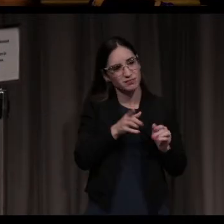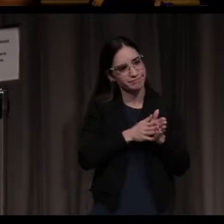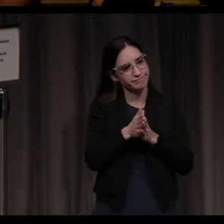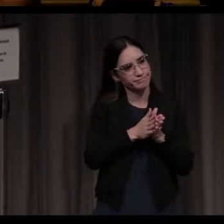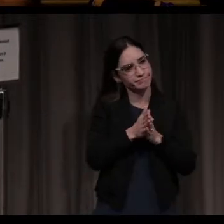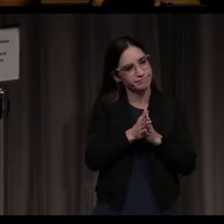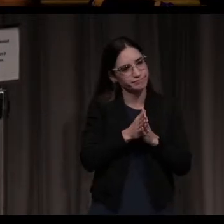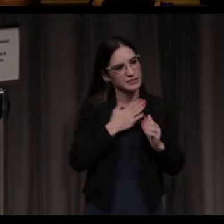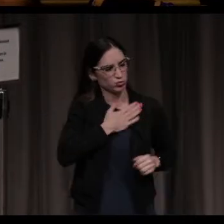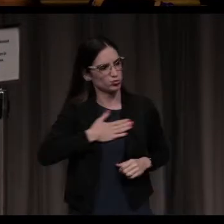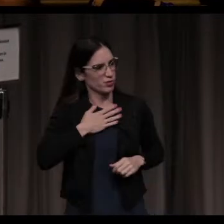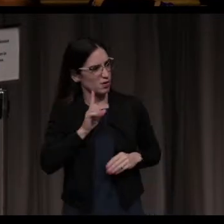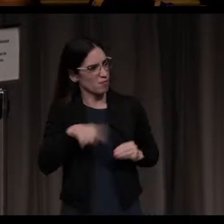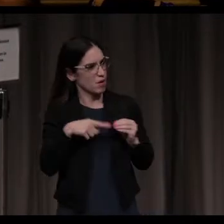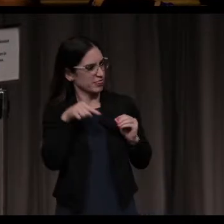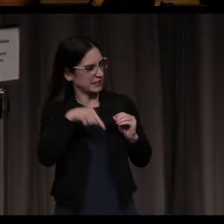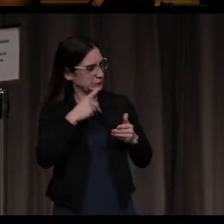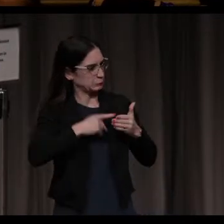project.